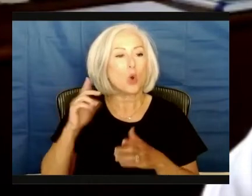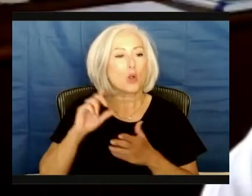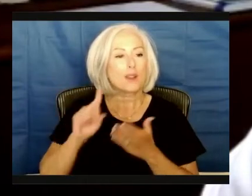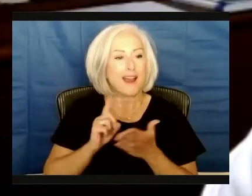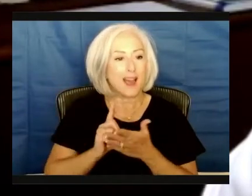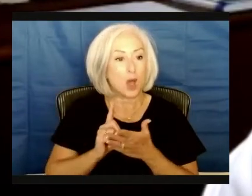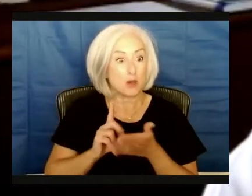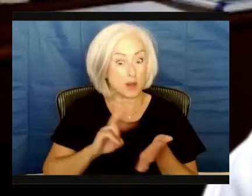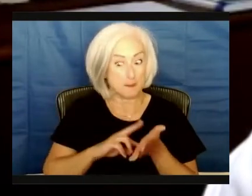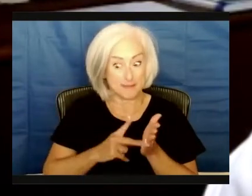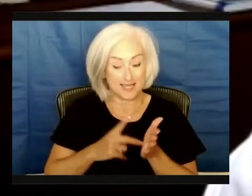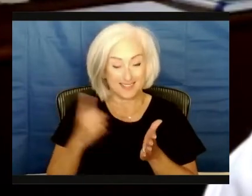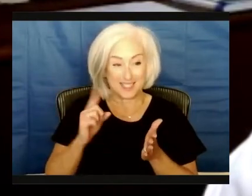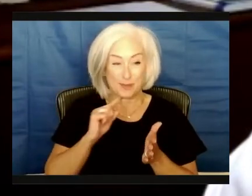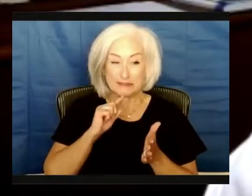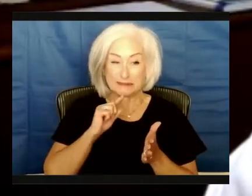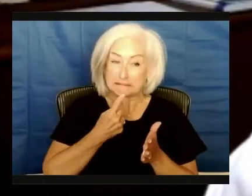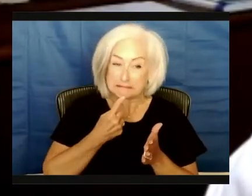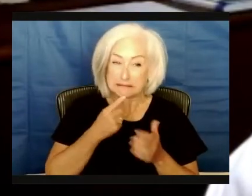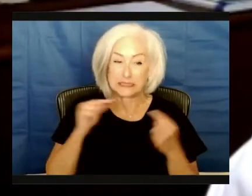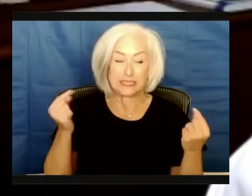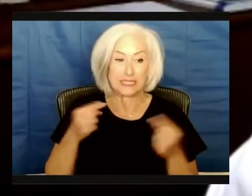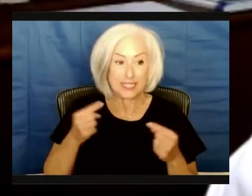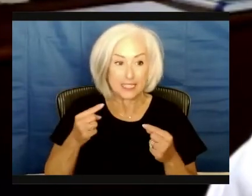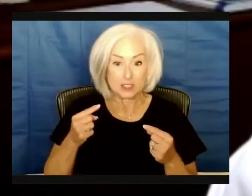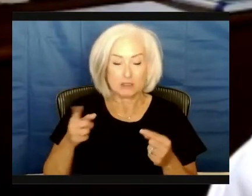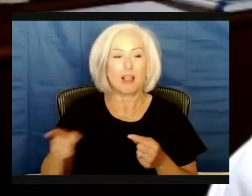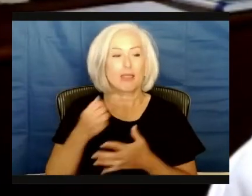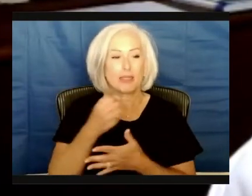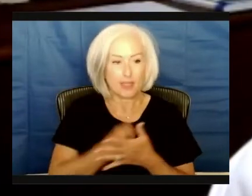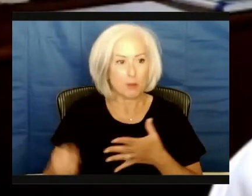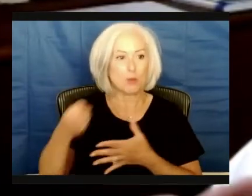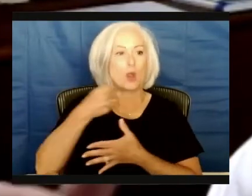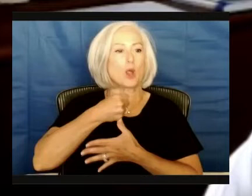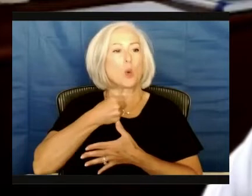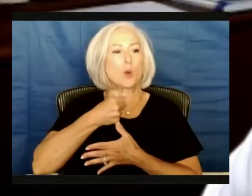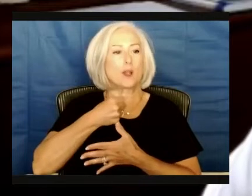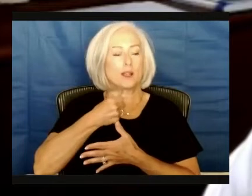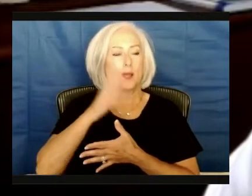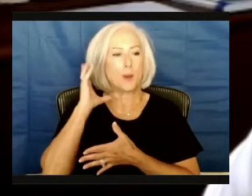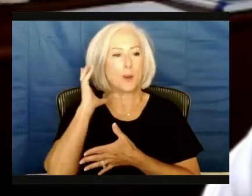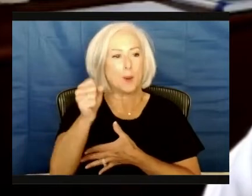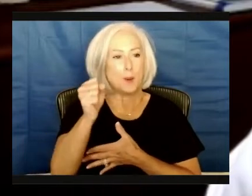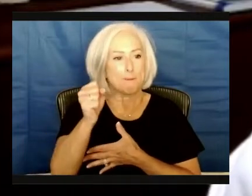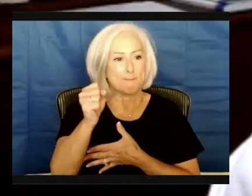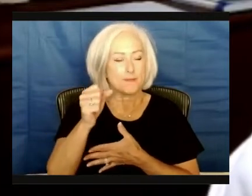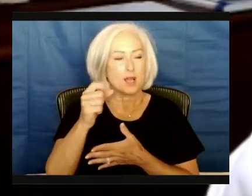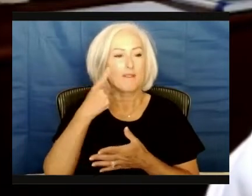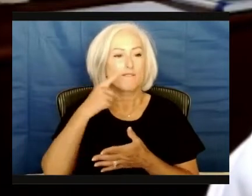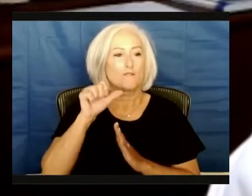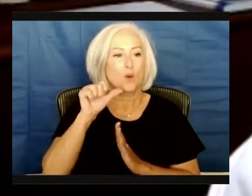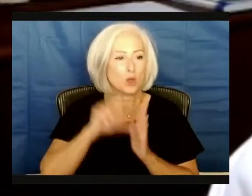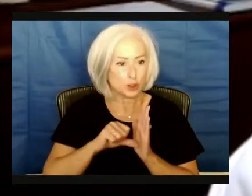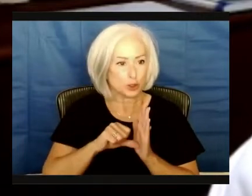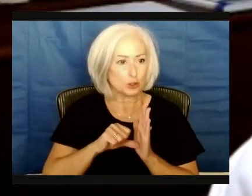in an incident, then we want to try and prioritize those patients that need to get in for that surgical intervention right away. And so that's